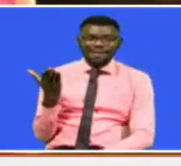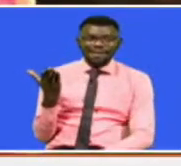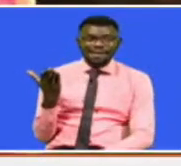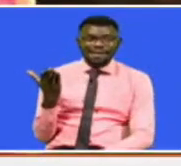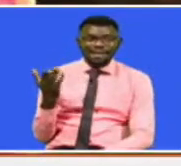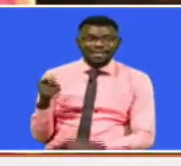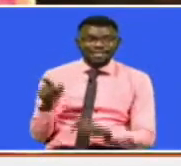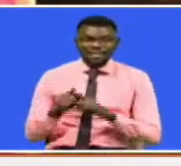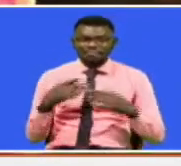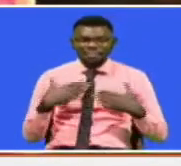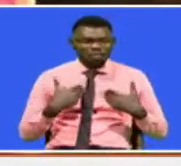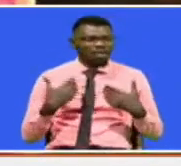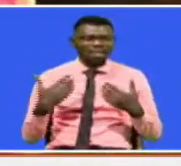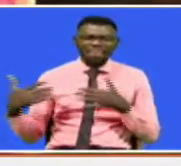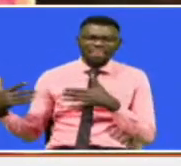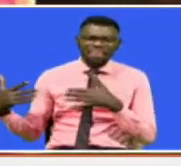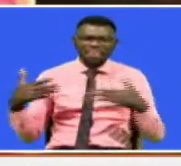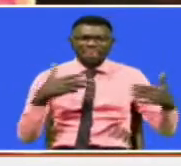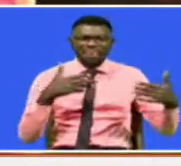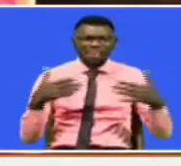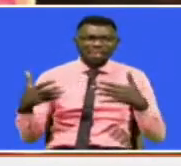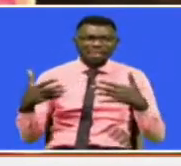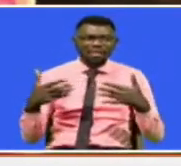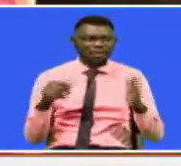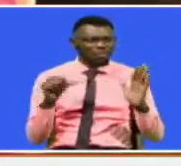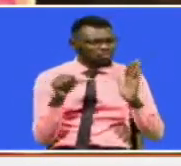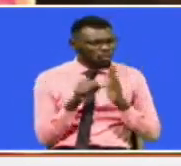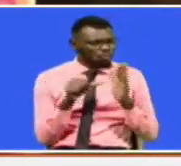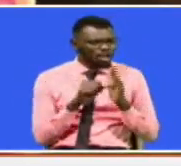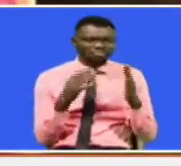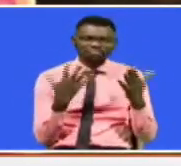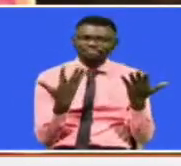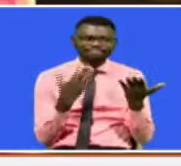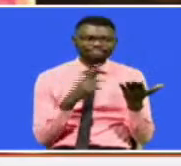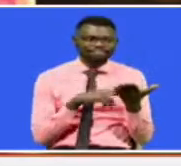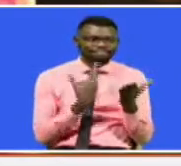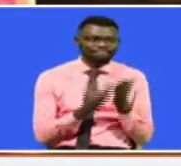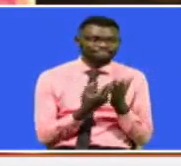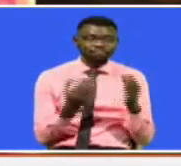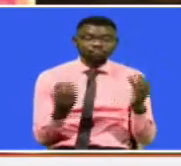resource fights, but also some traditional problems. Solution: